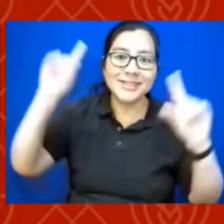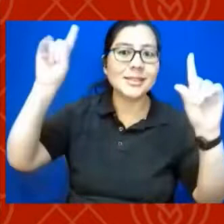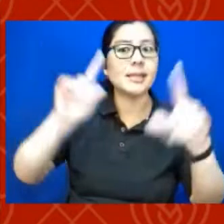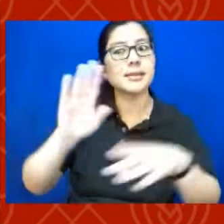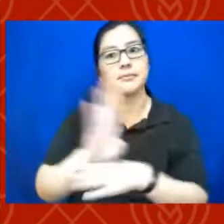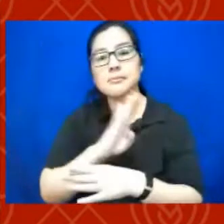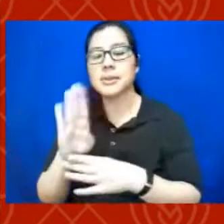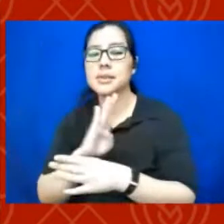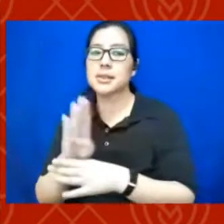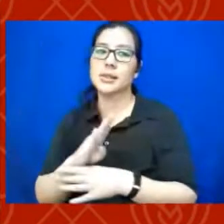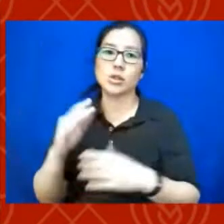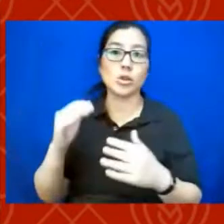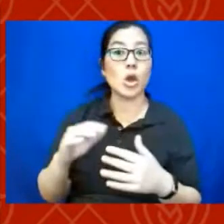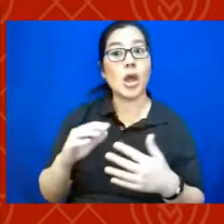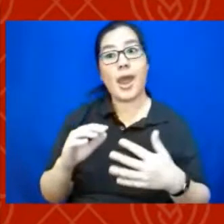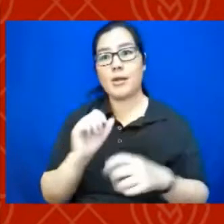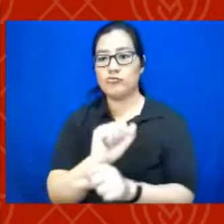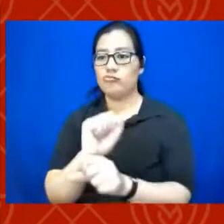business.